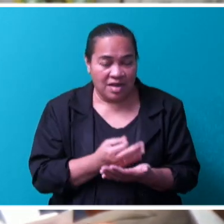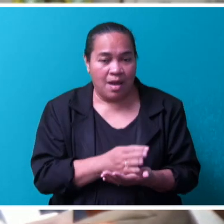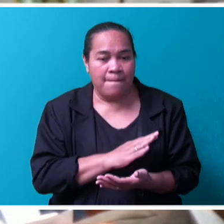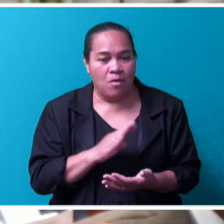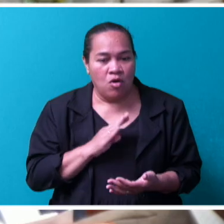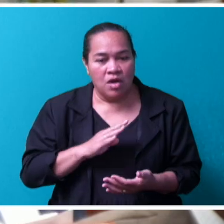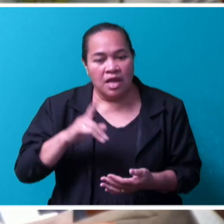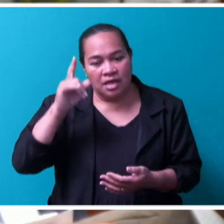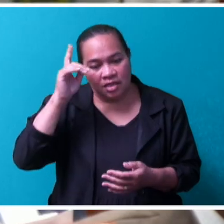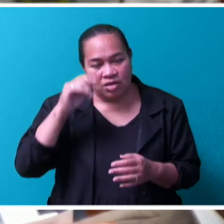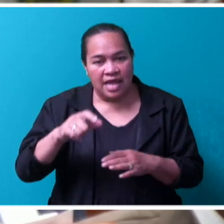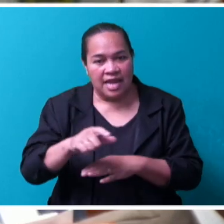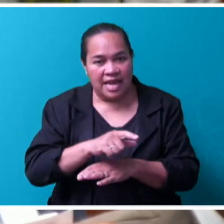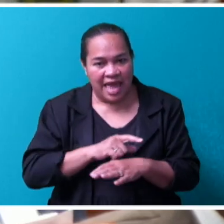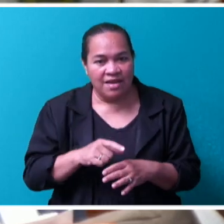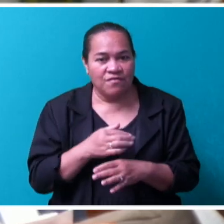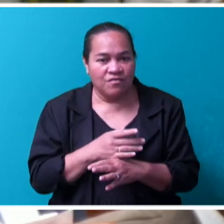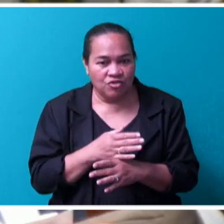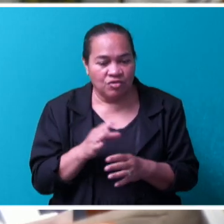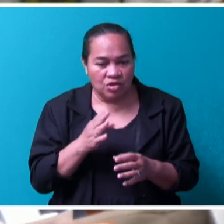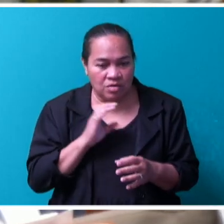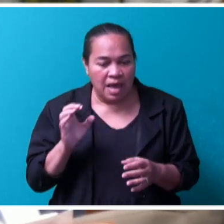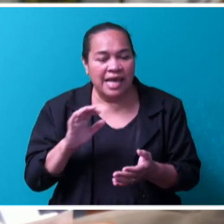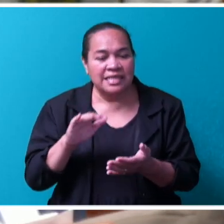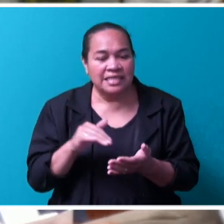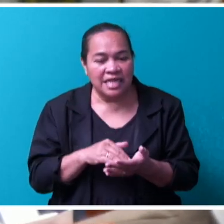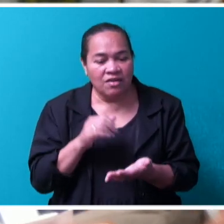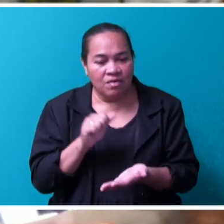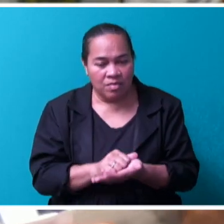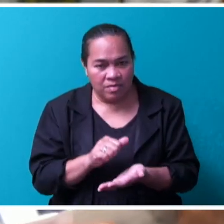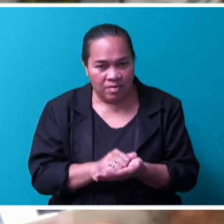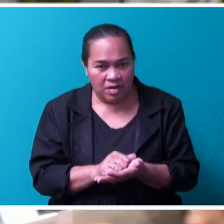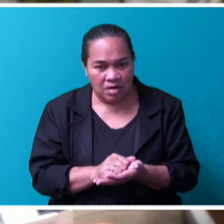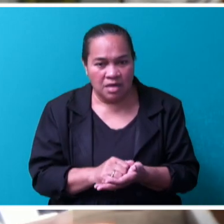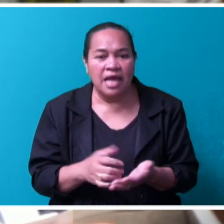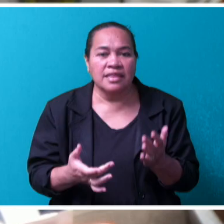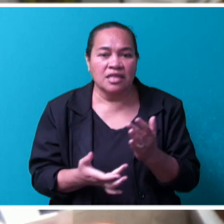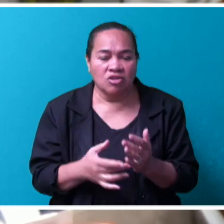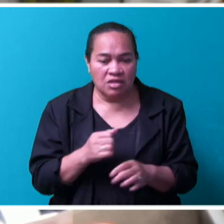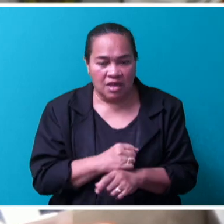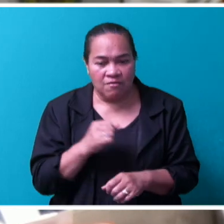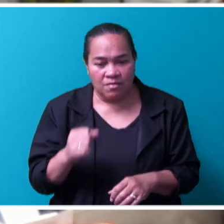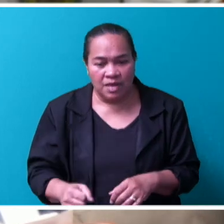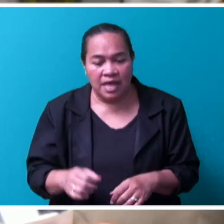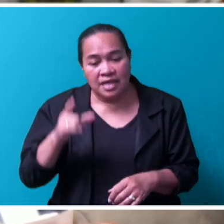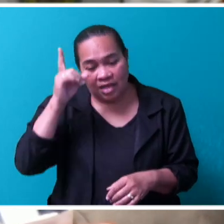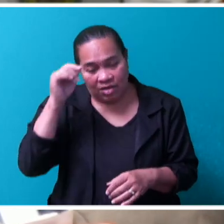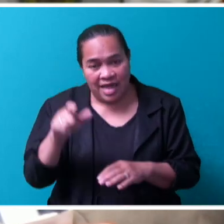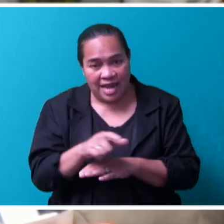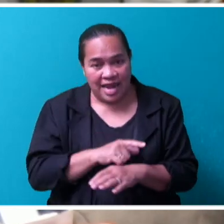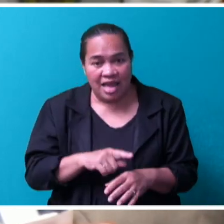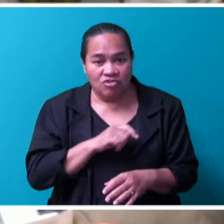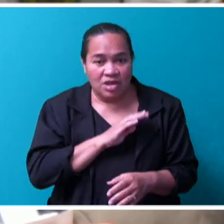iTaukei Land Fisheries Commission, Center of Appropriate Technology and Development, iTaukei Land Trust Board, Fijian